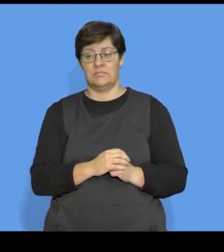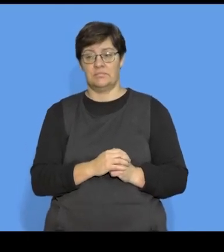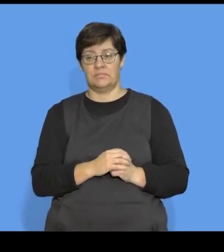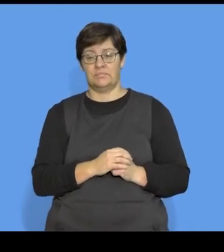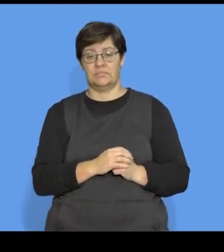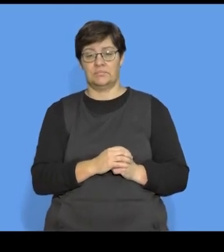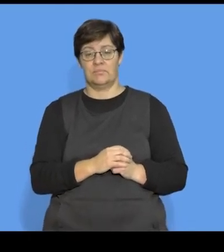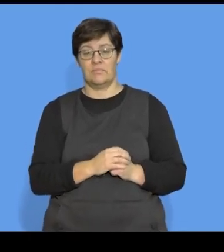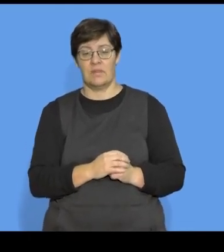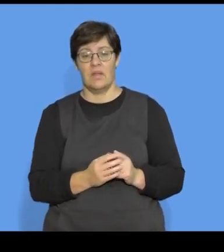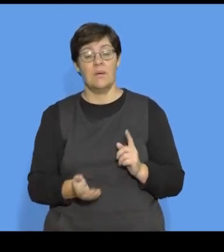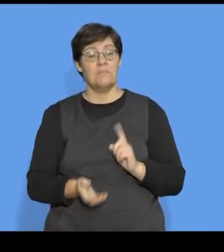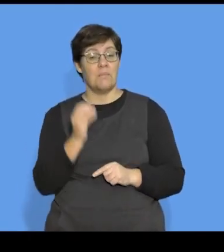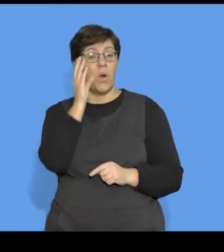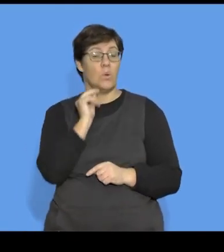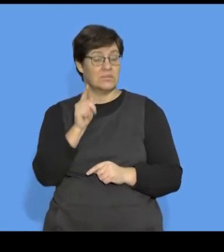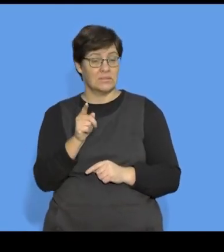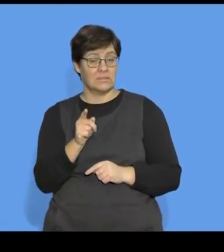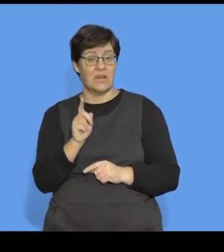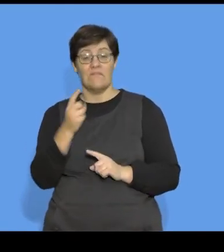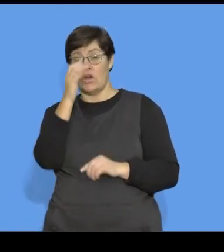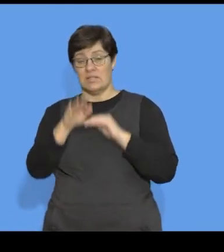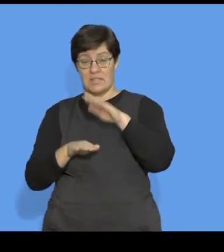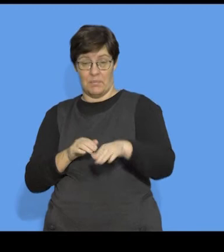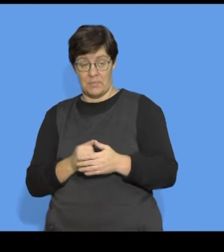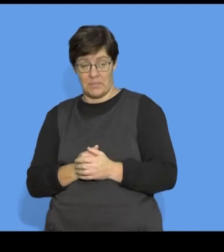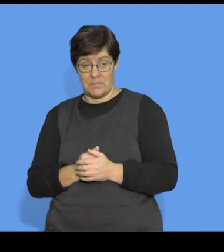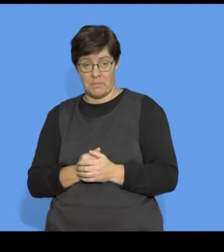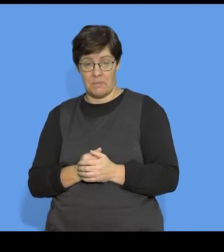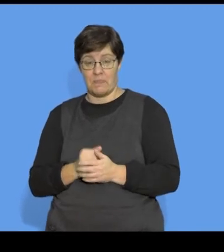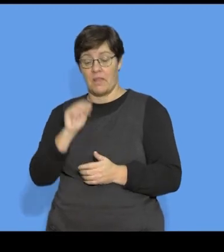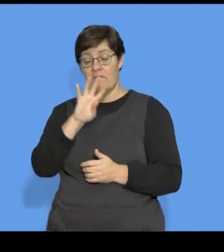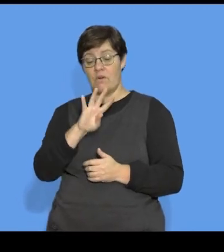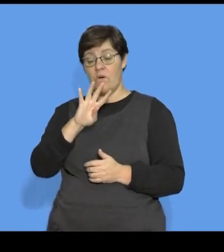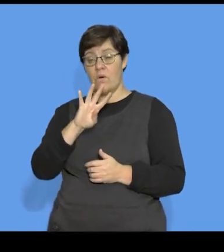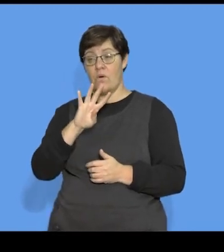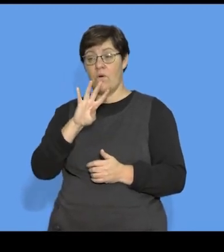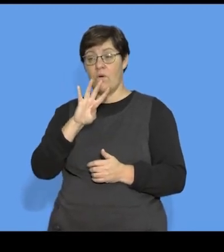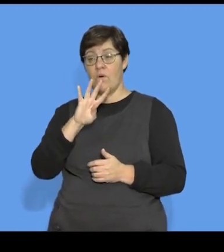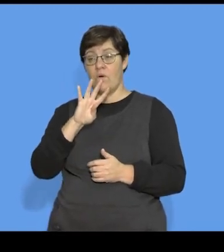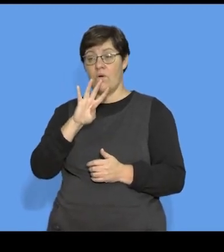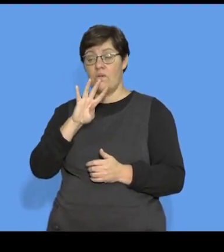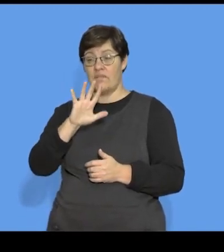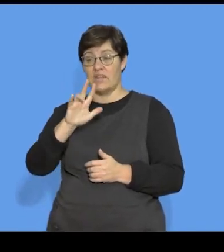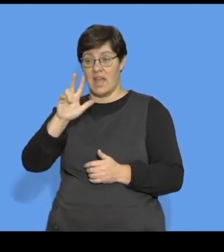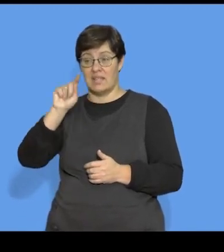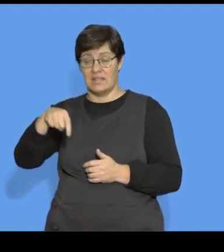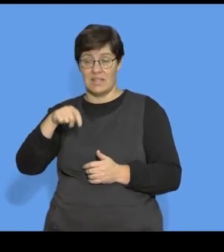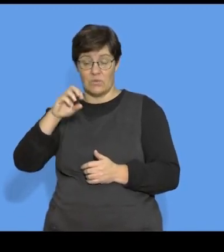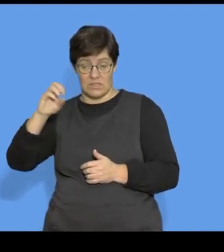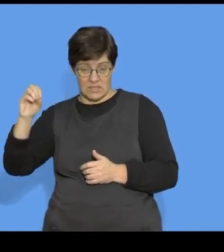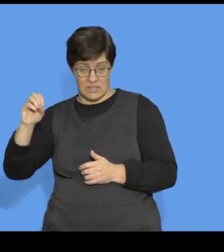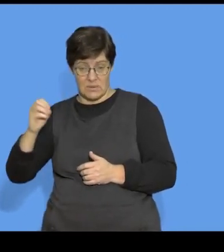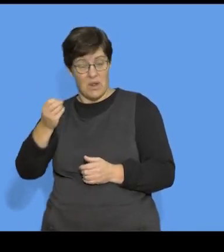So here we go. Let's find the old equipment. Step number one. Watch what I do. You take the 458,000, which is given to